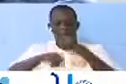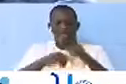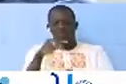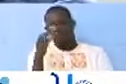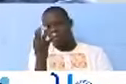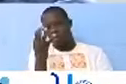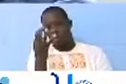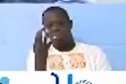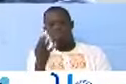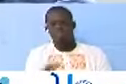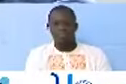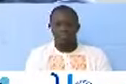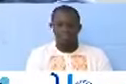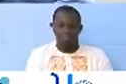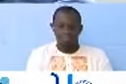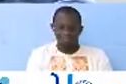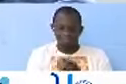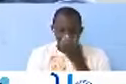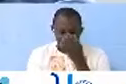Around after four.